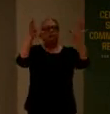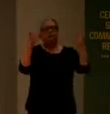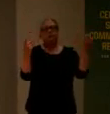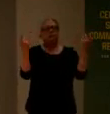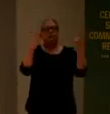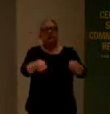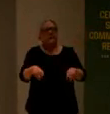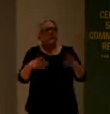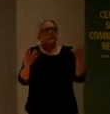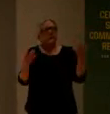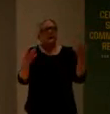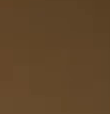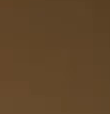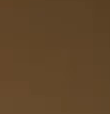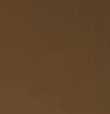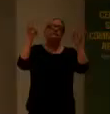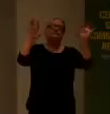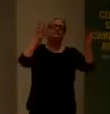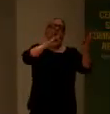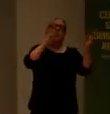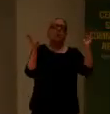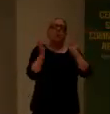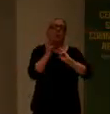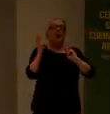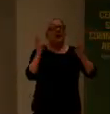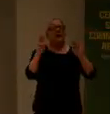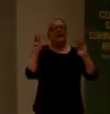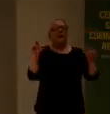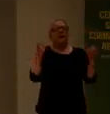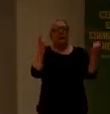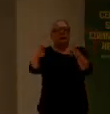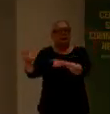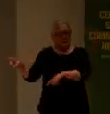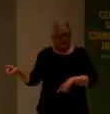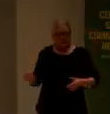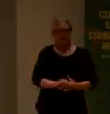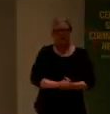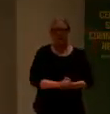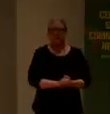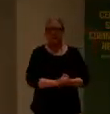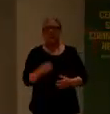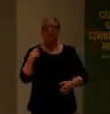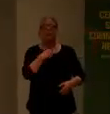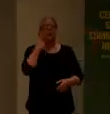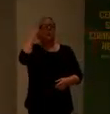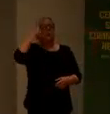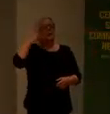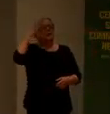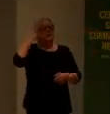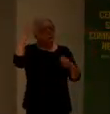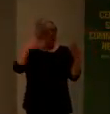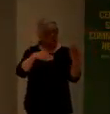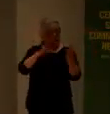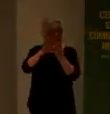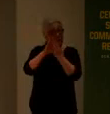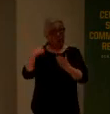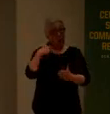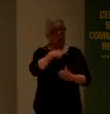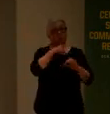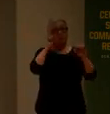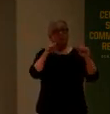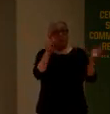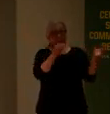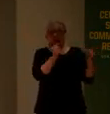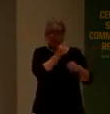or extreme weather event. So when we think about this all hazard approach, we can tackle and prepare our systems